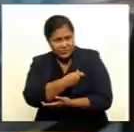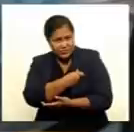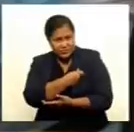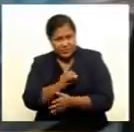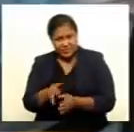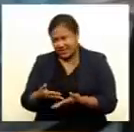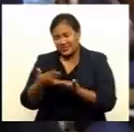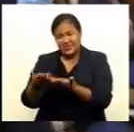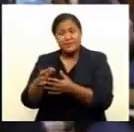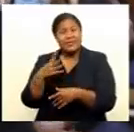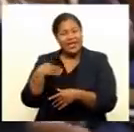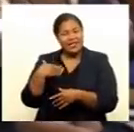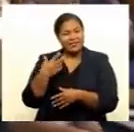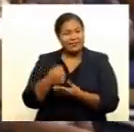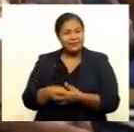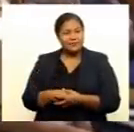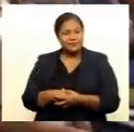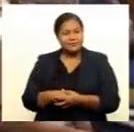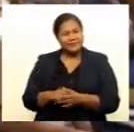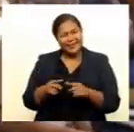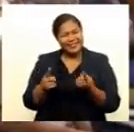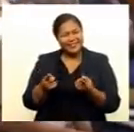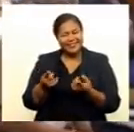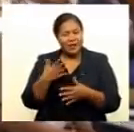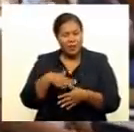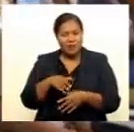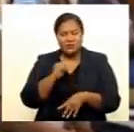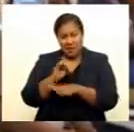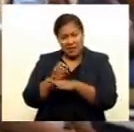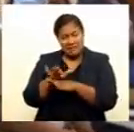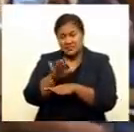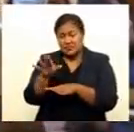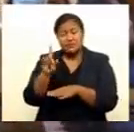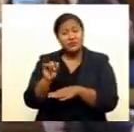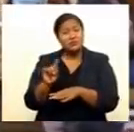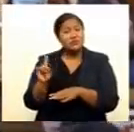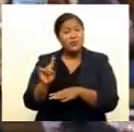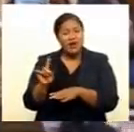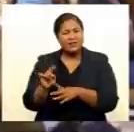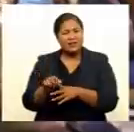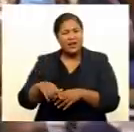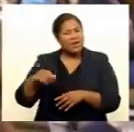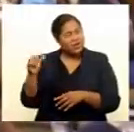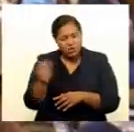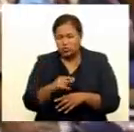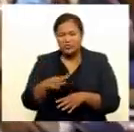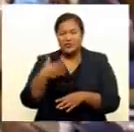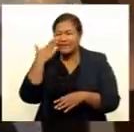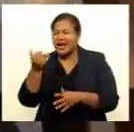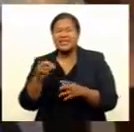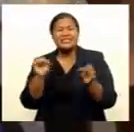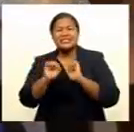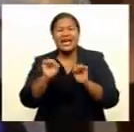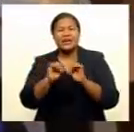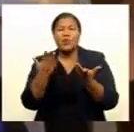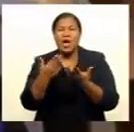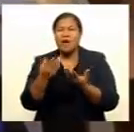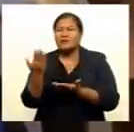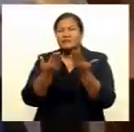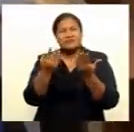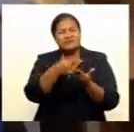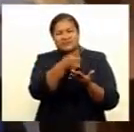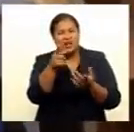Health Ministry. The thing that I would probably advise them to do is get scientific evidence. If you really want